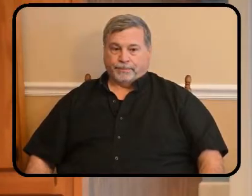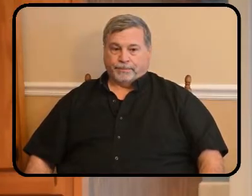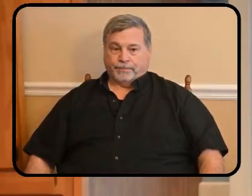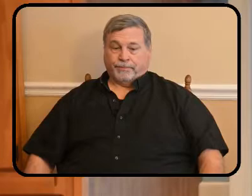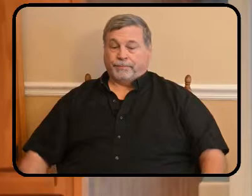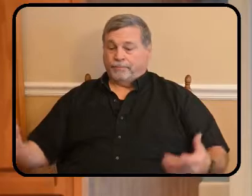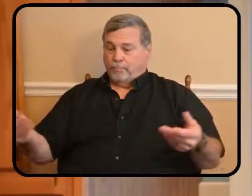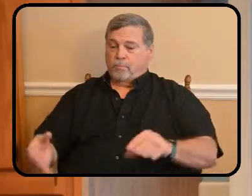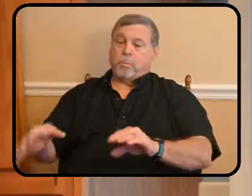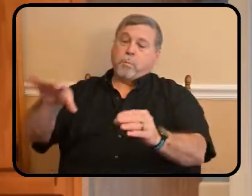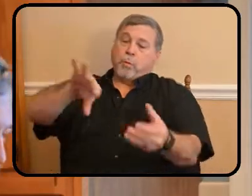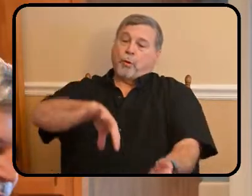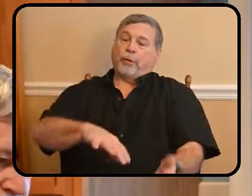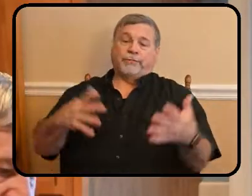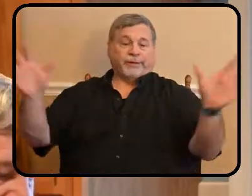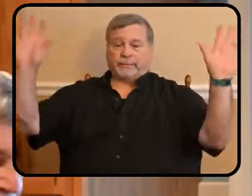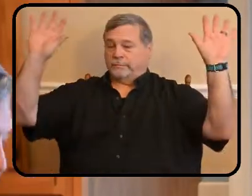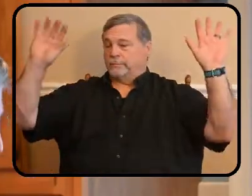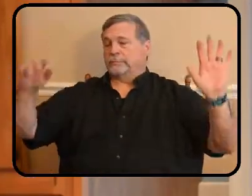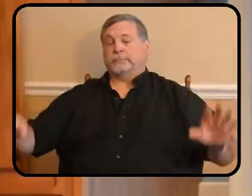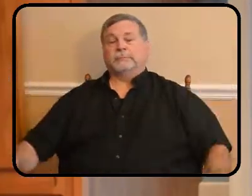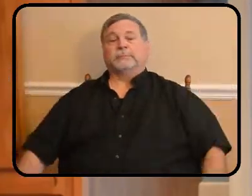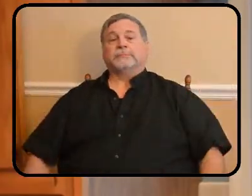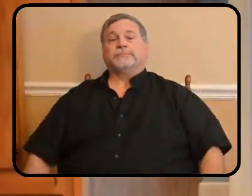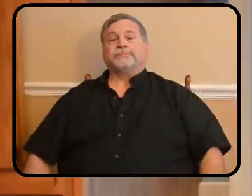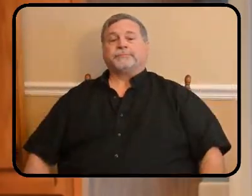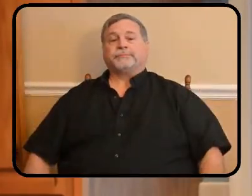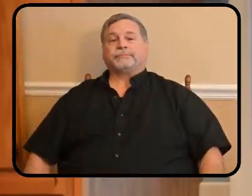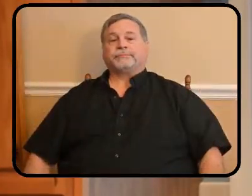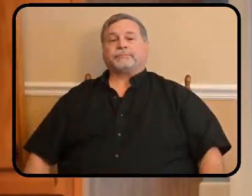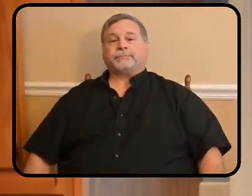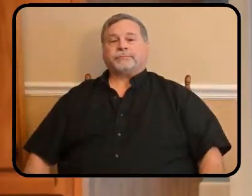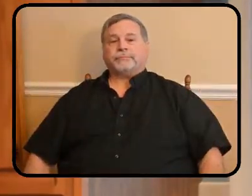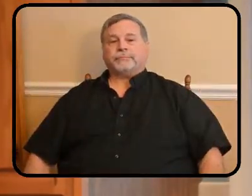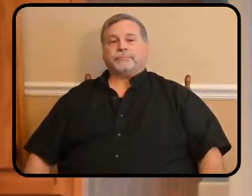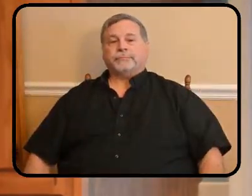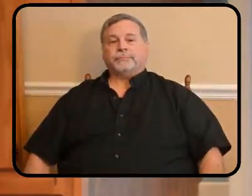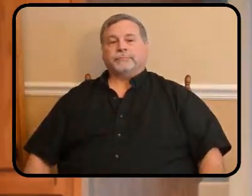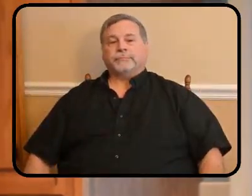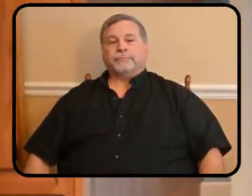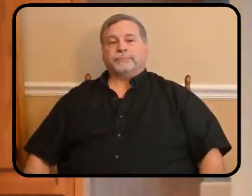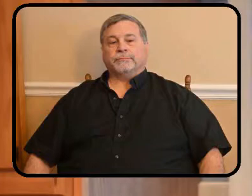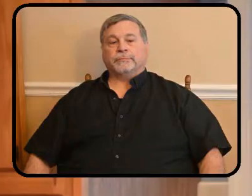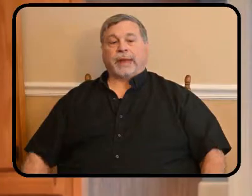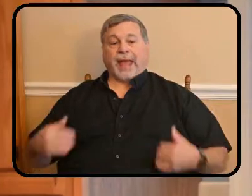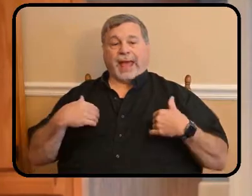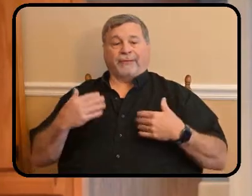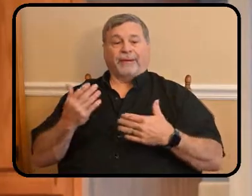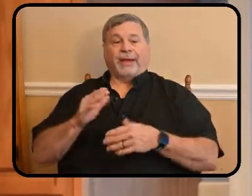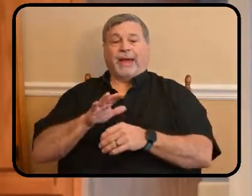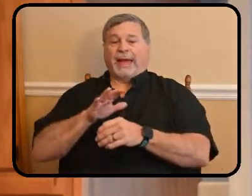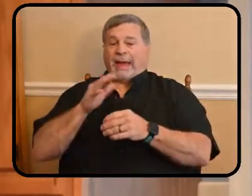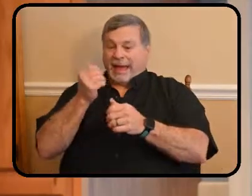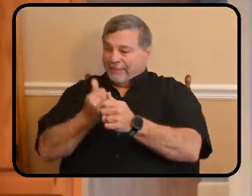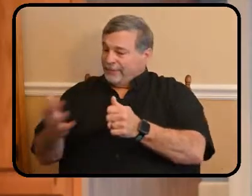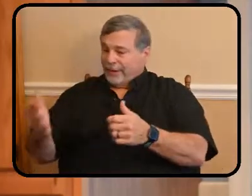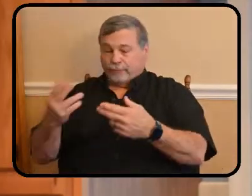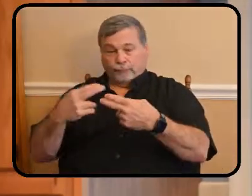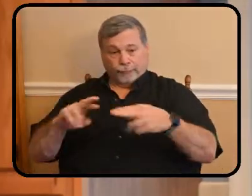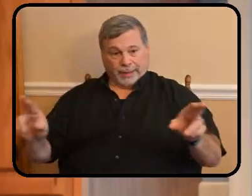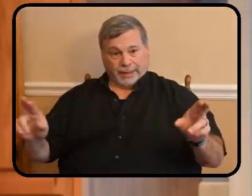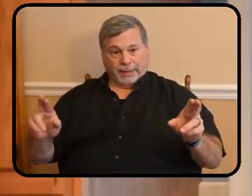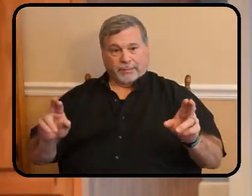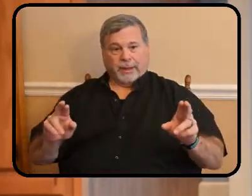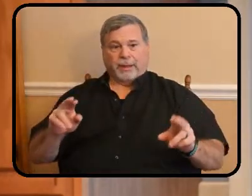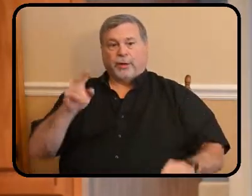And we just pour it in. That's all it is to it. So I've got everything I need in this bowl. I'll put in about